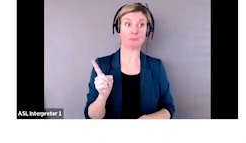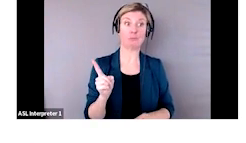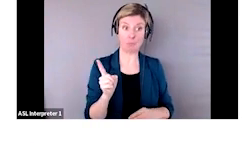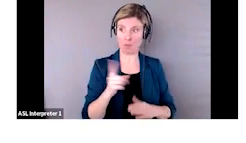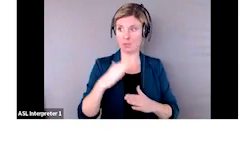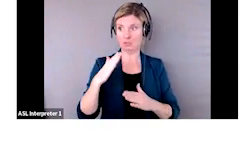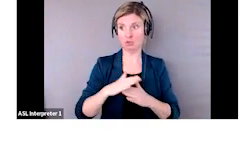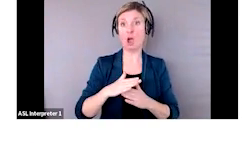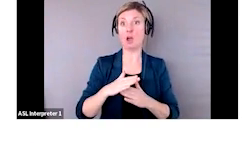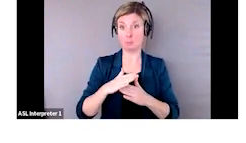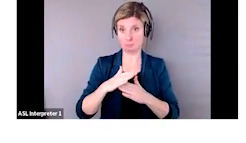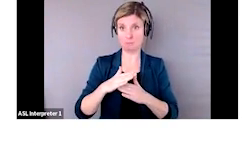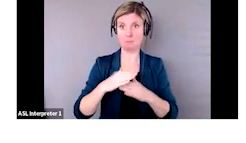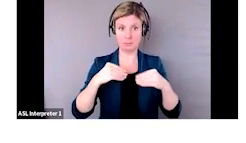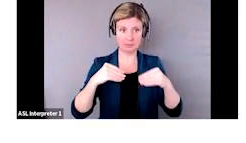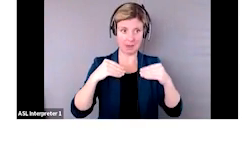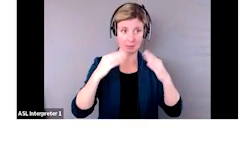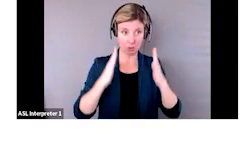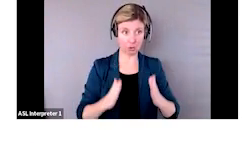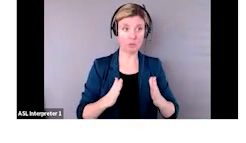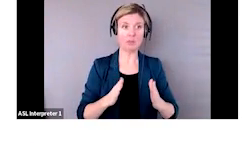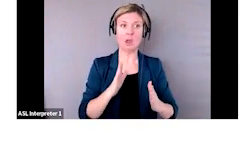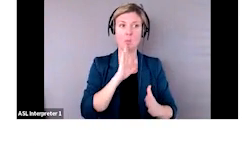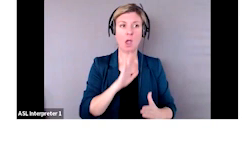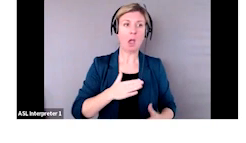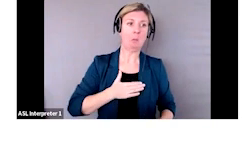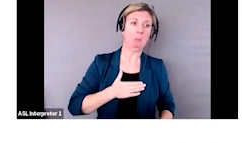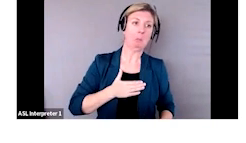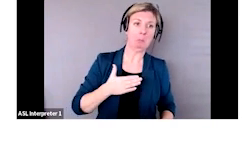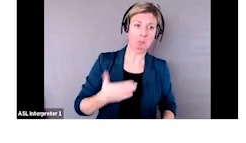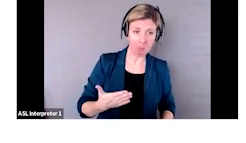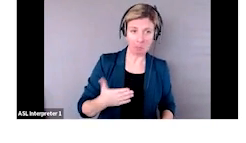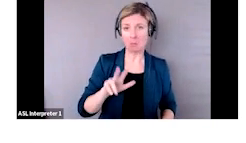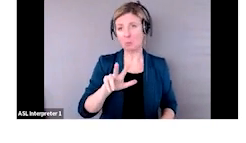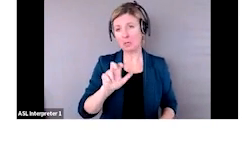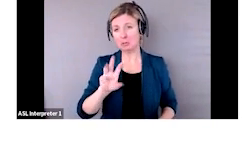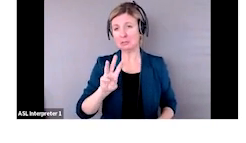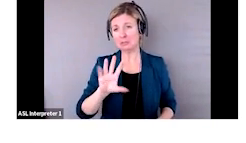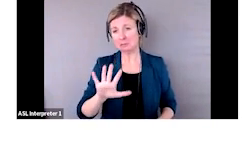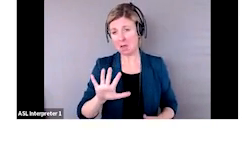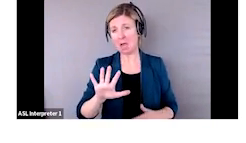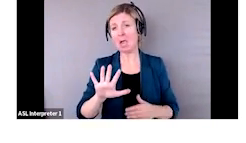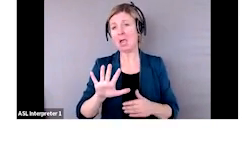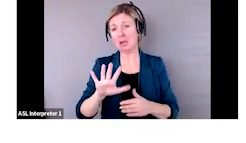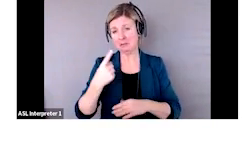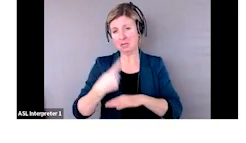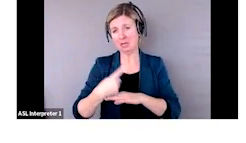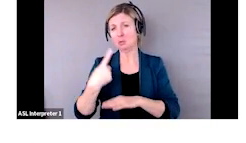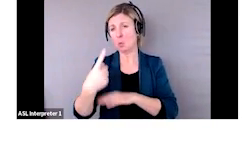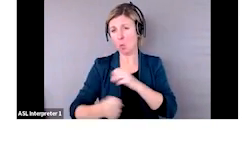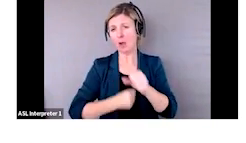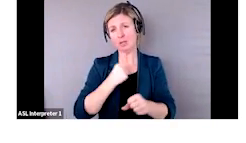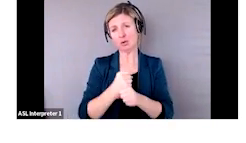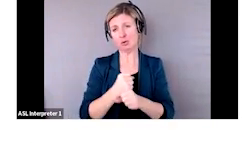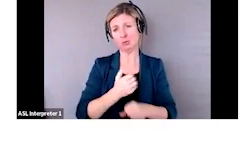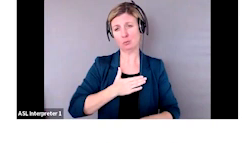so you're still figuring out the effectiveness of the channel. You're still figuring out the profitability for you as well as the